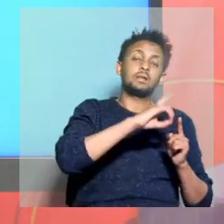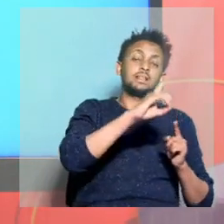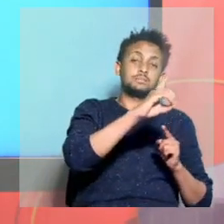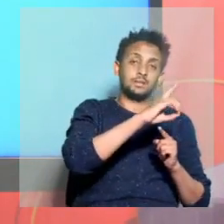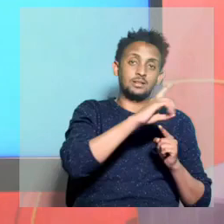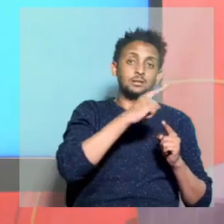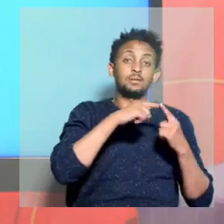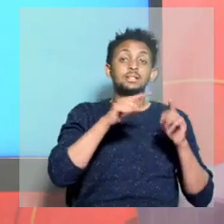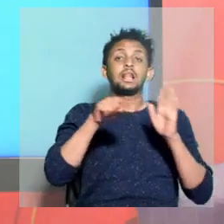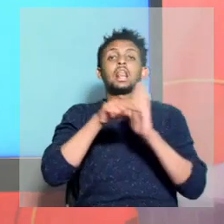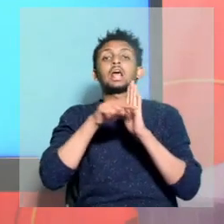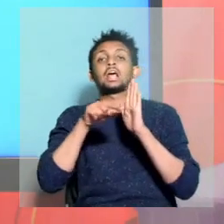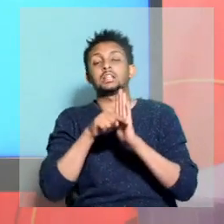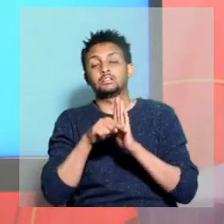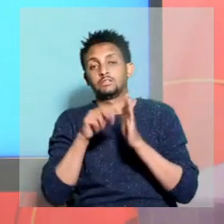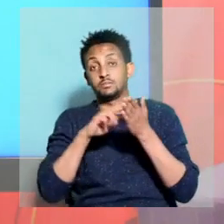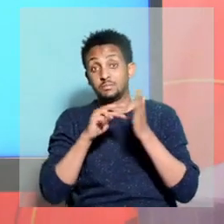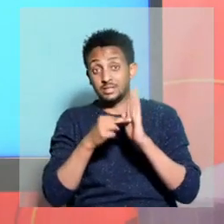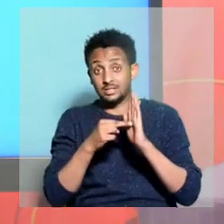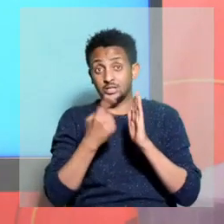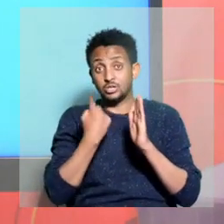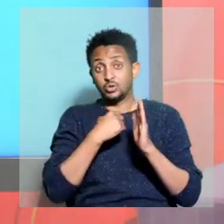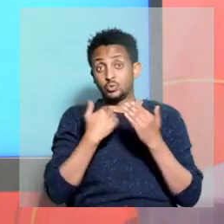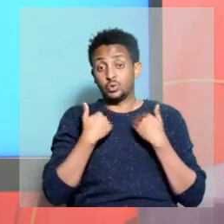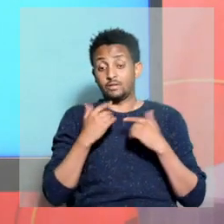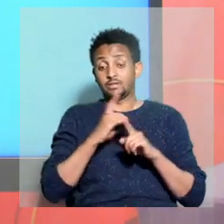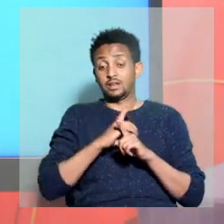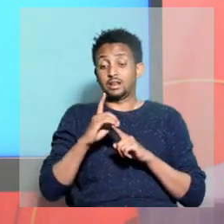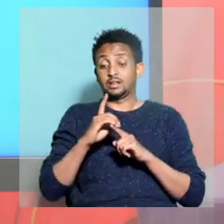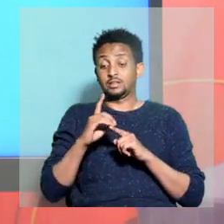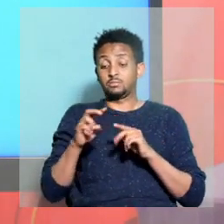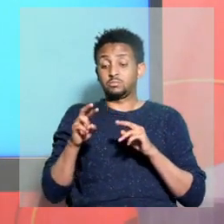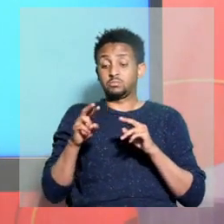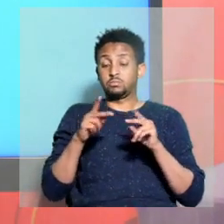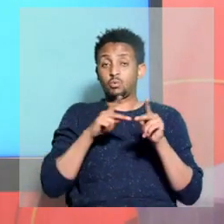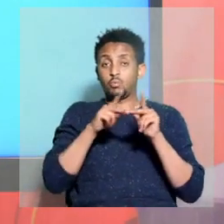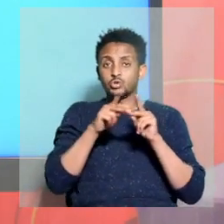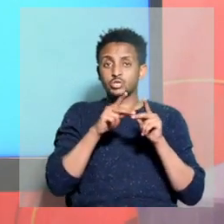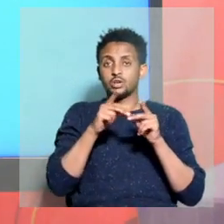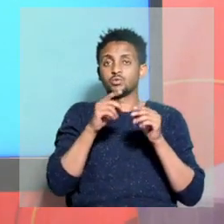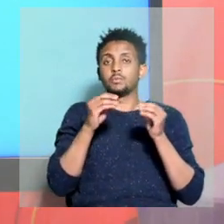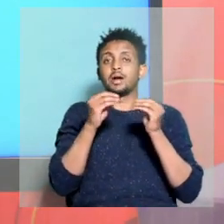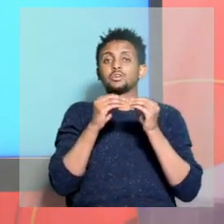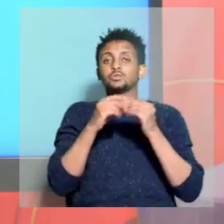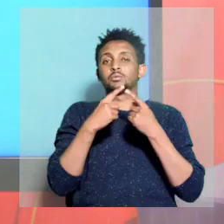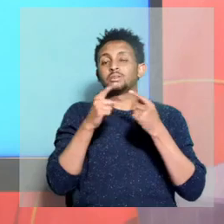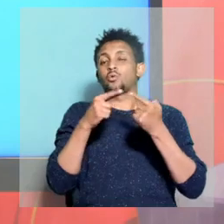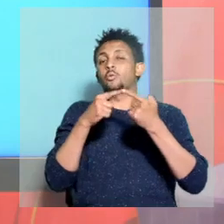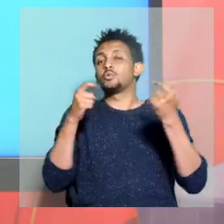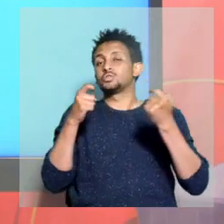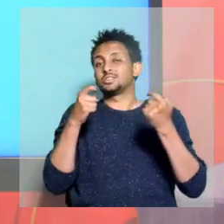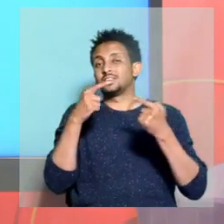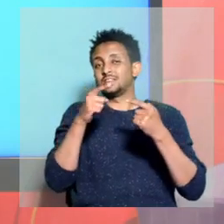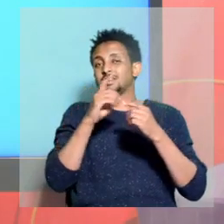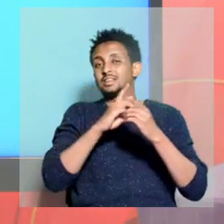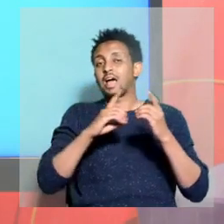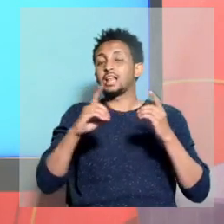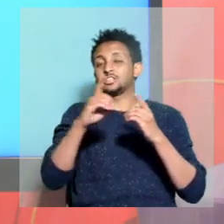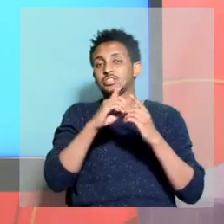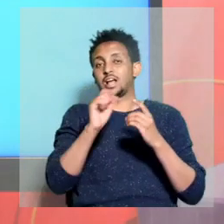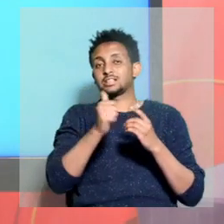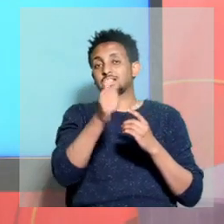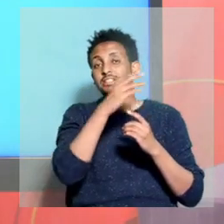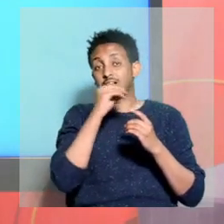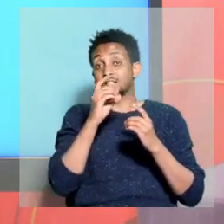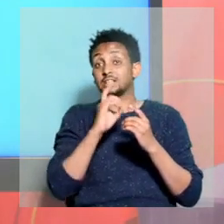it says negative, meaning they do have a direct proportionality in magnitude but opposite in direction. Acceleration